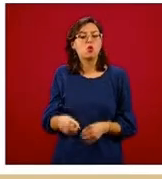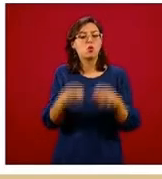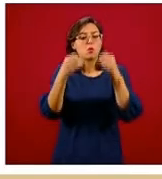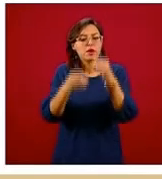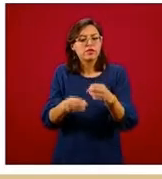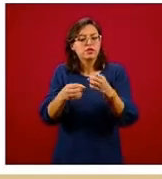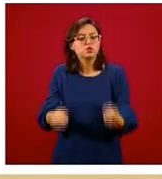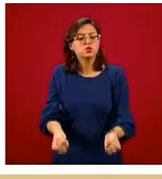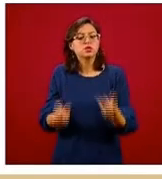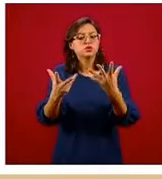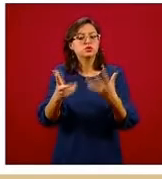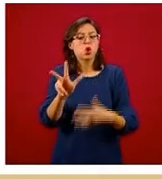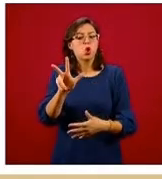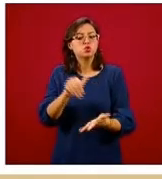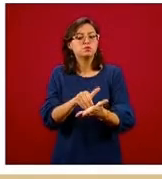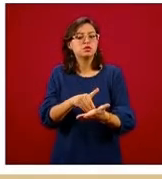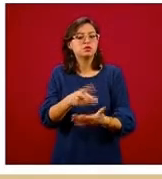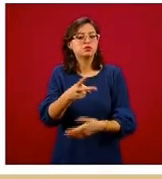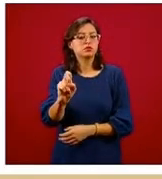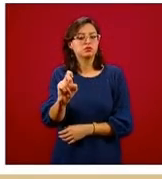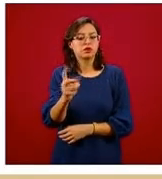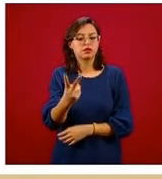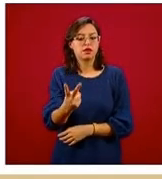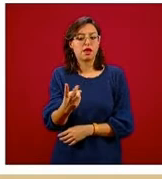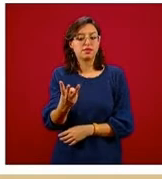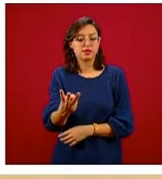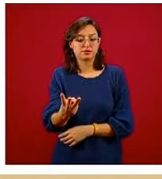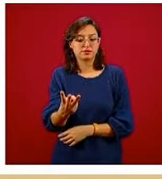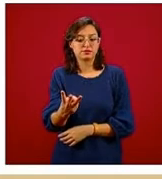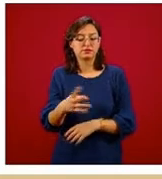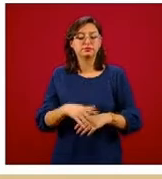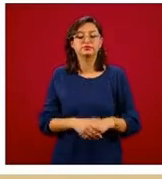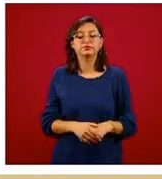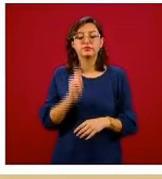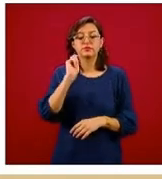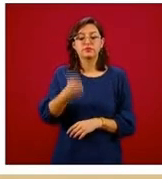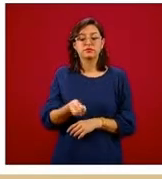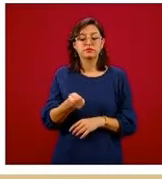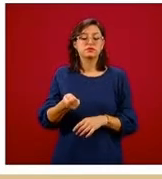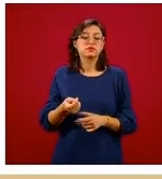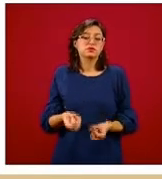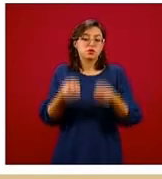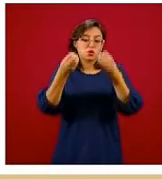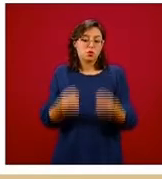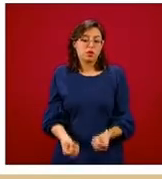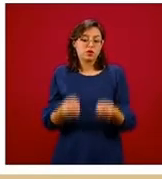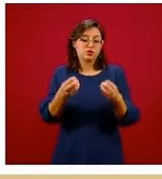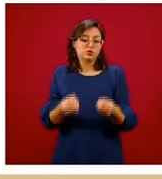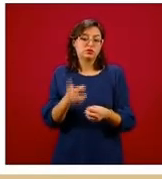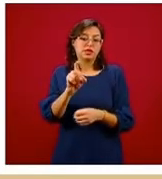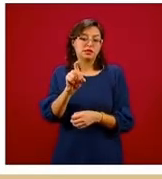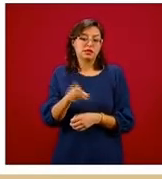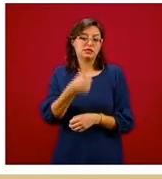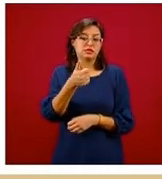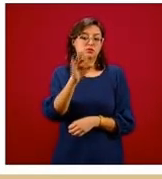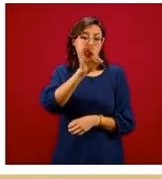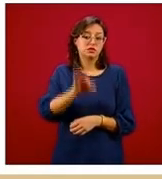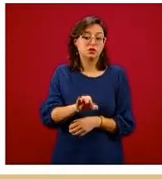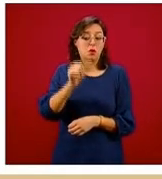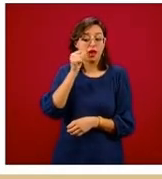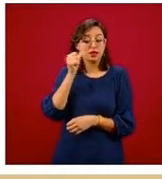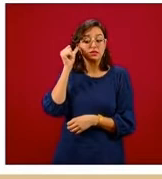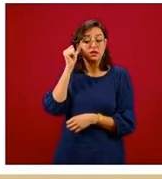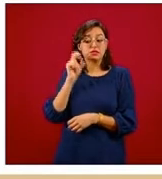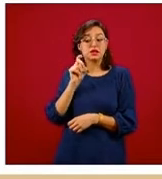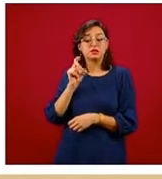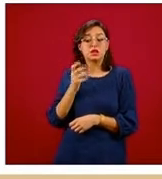8,233 beds of these general respiratory attention were occupied. So we have a